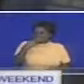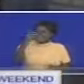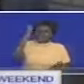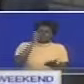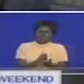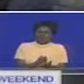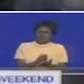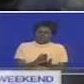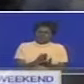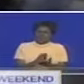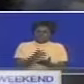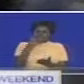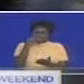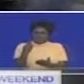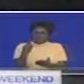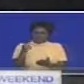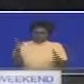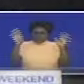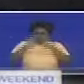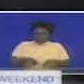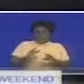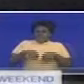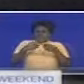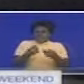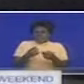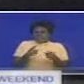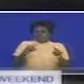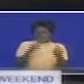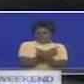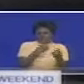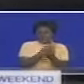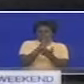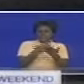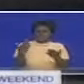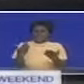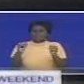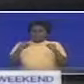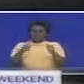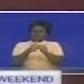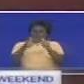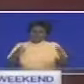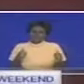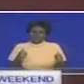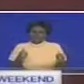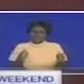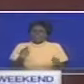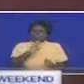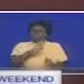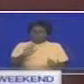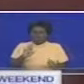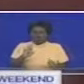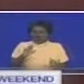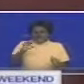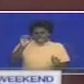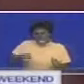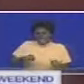clear lack of coordination across the police hierarchy, Mbijiwe says, is something that can be avoided. He had no more guts to say, yes, I still